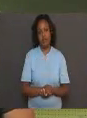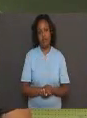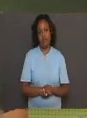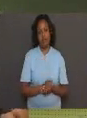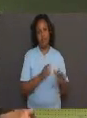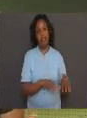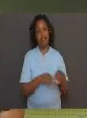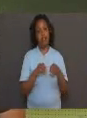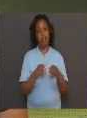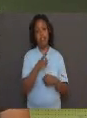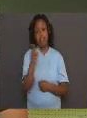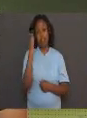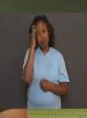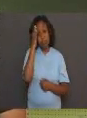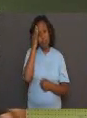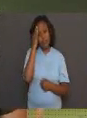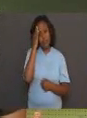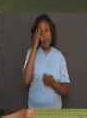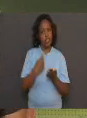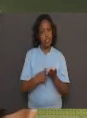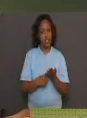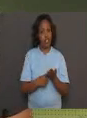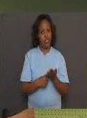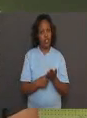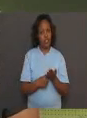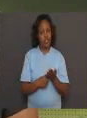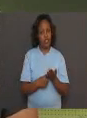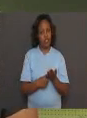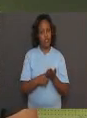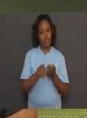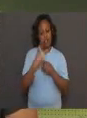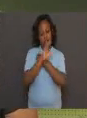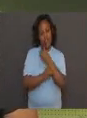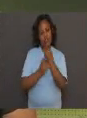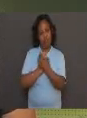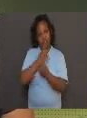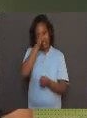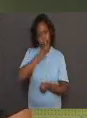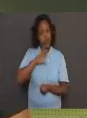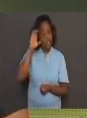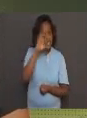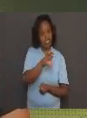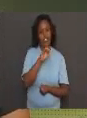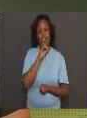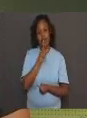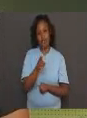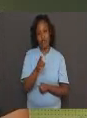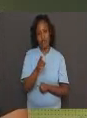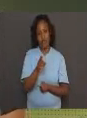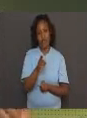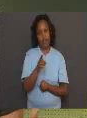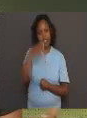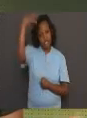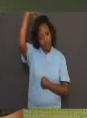Students, did you know that this is also the duty of patriots to be reasonably critical